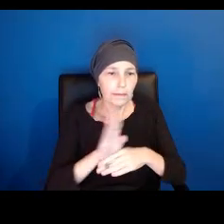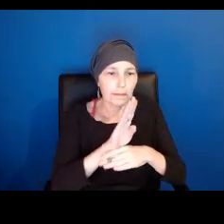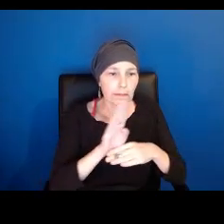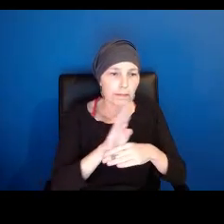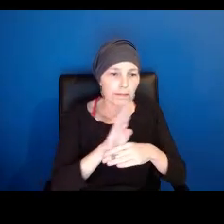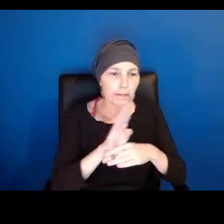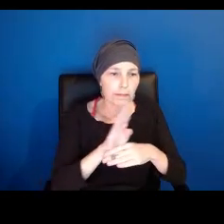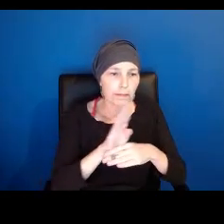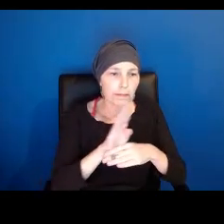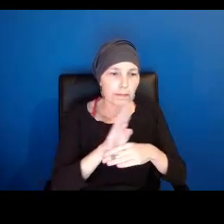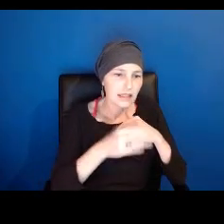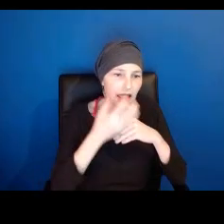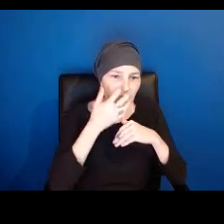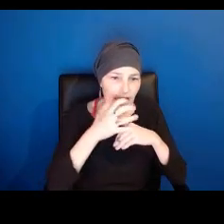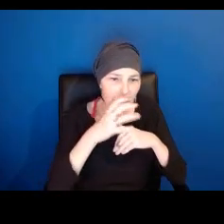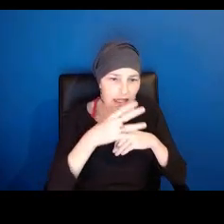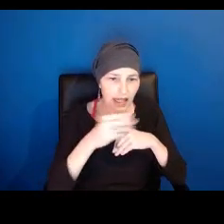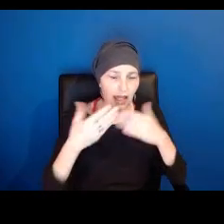and/or cooling,